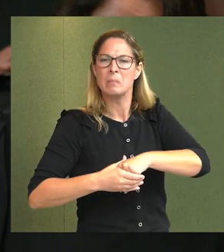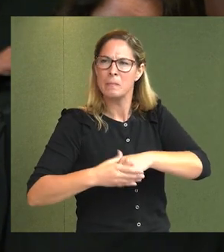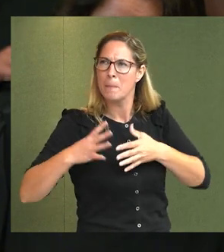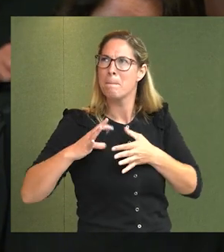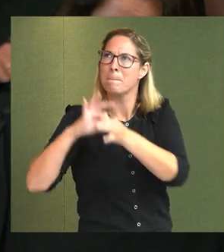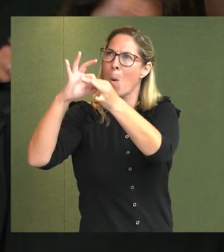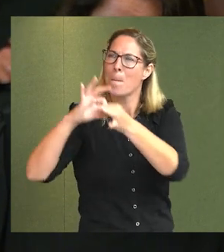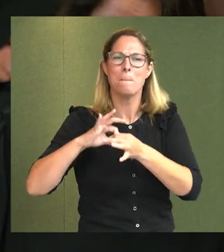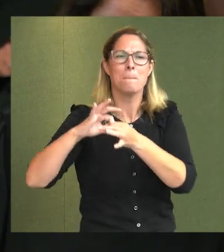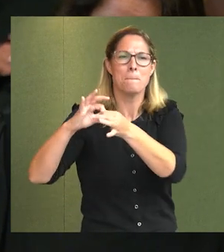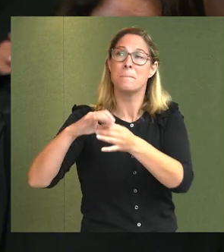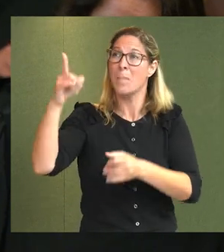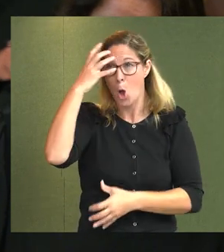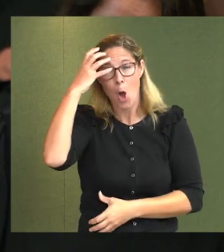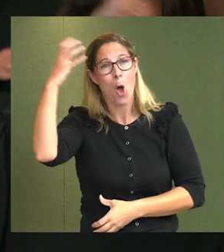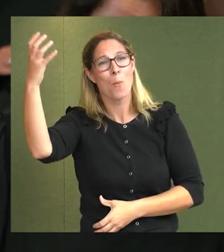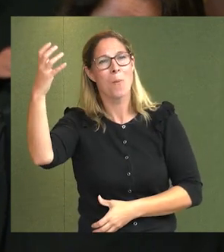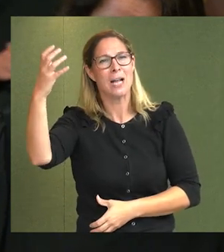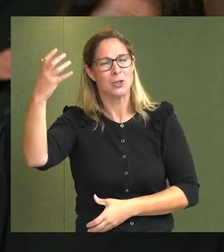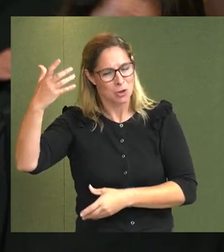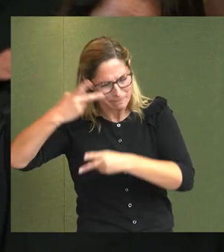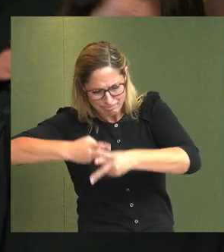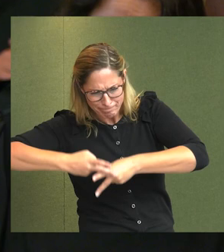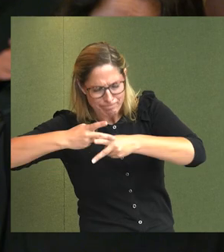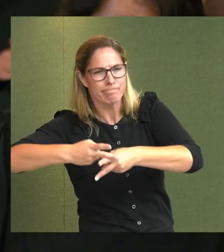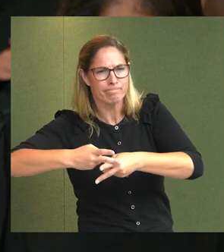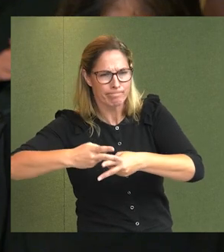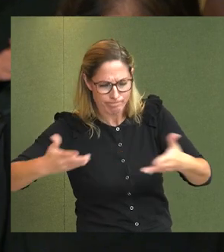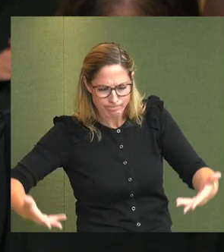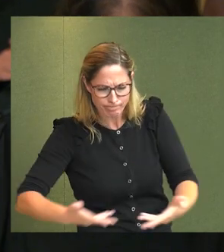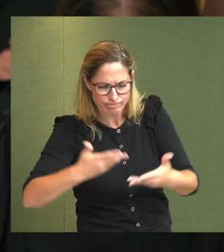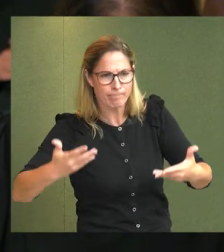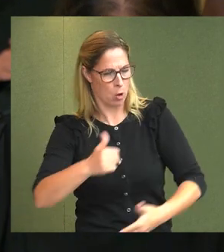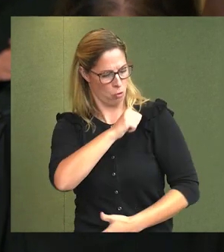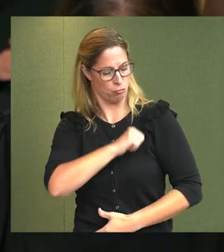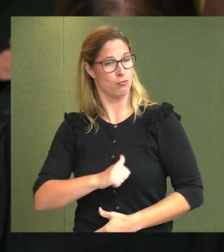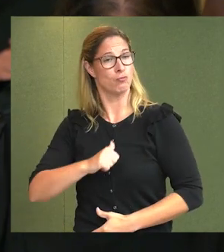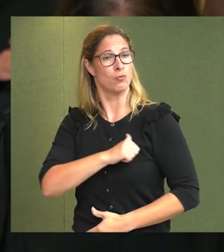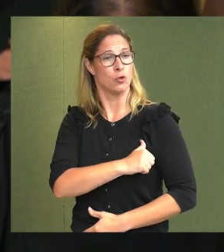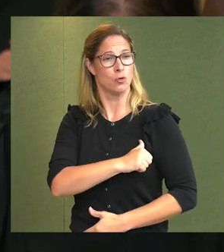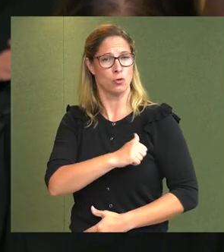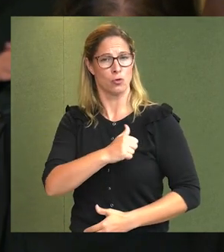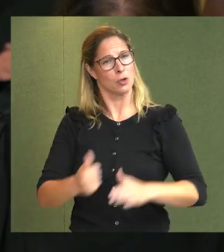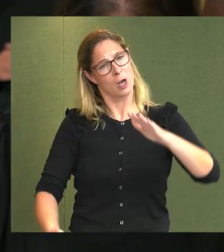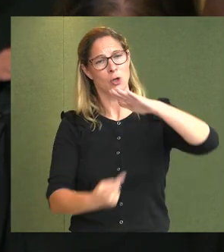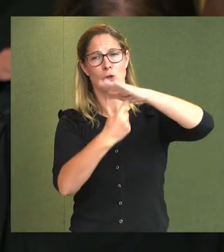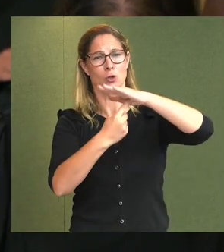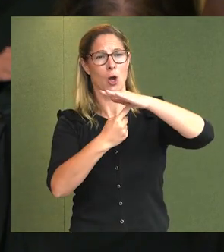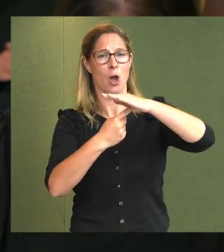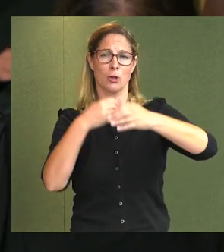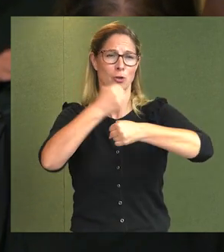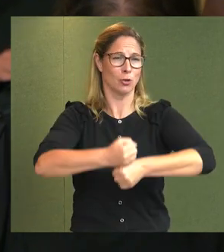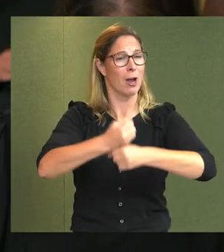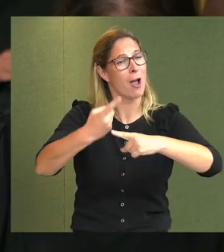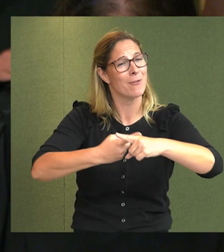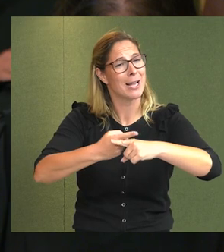as head of the Church of England with reverence for the shared roots of our two religions, we feel so strongly